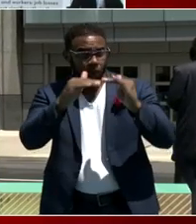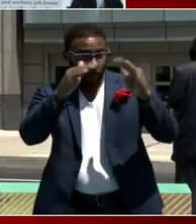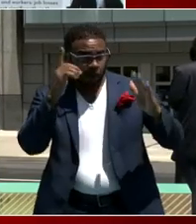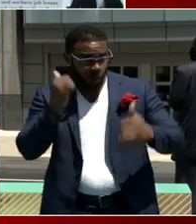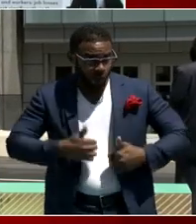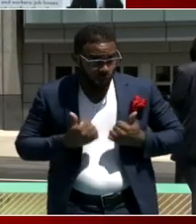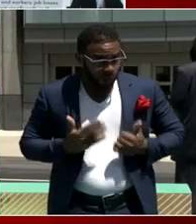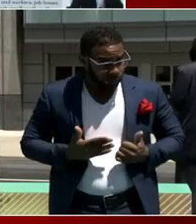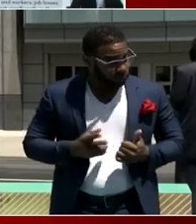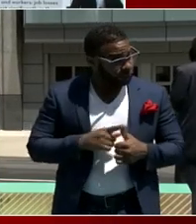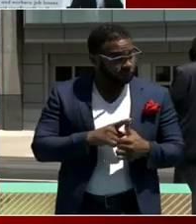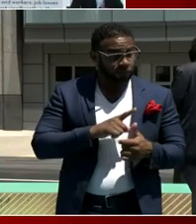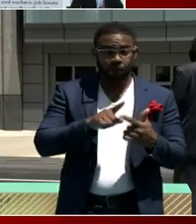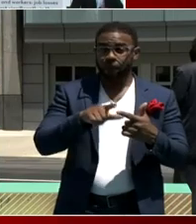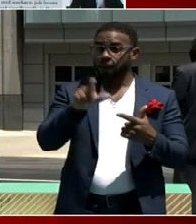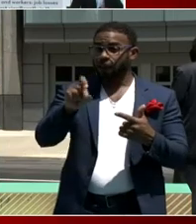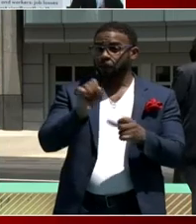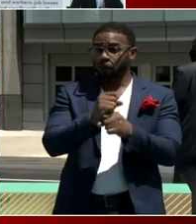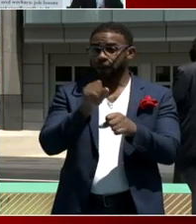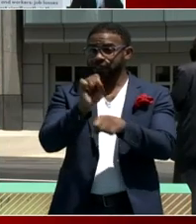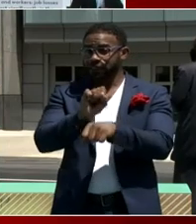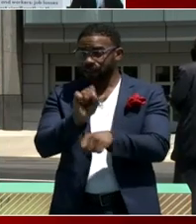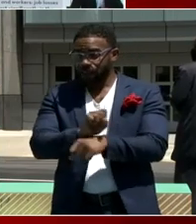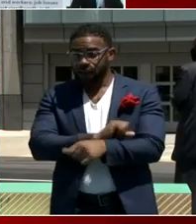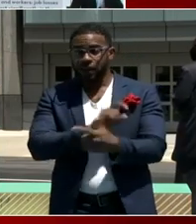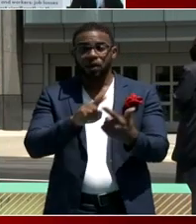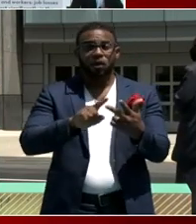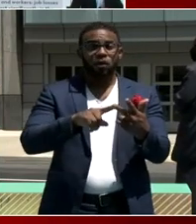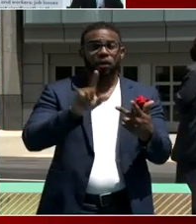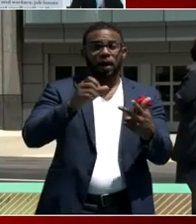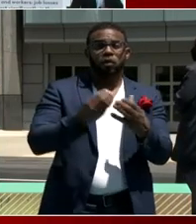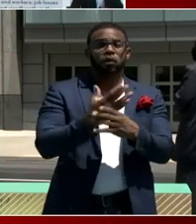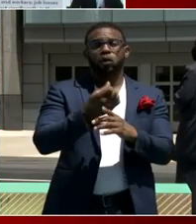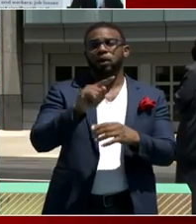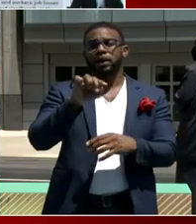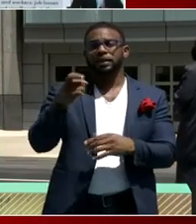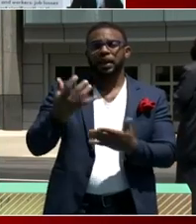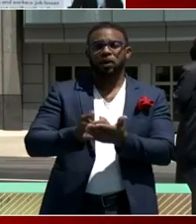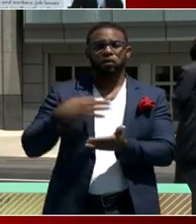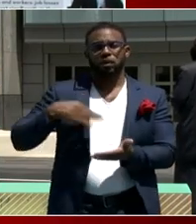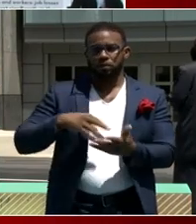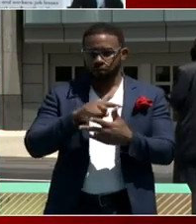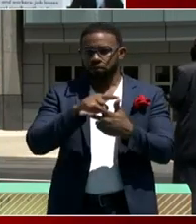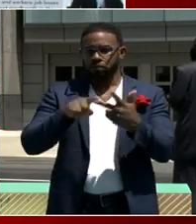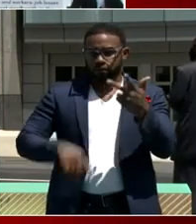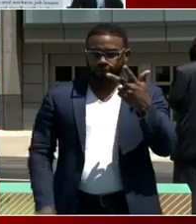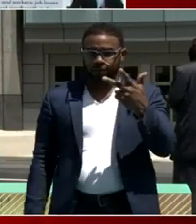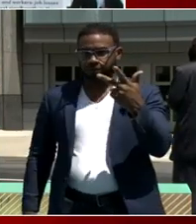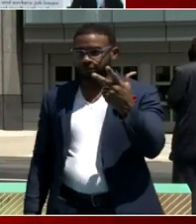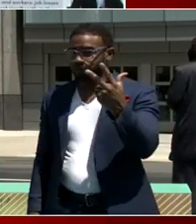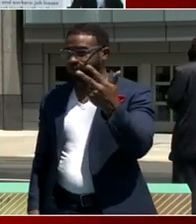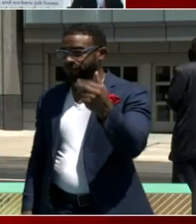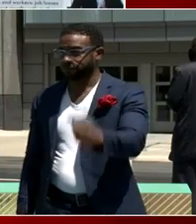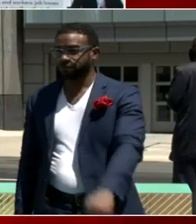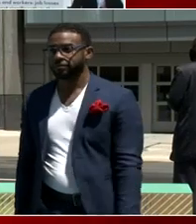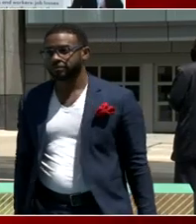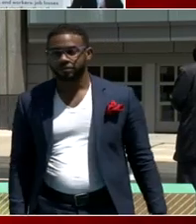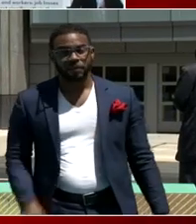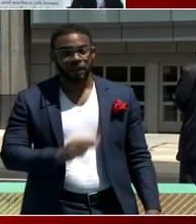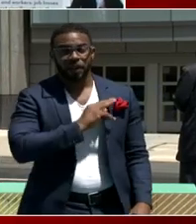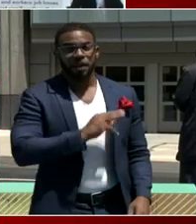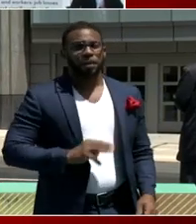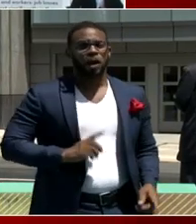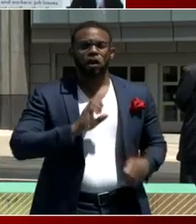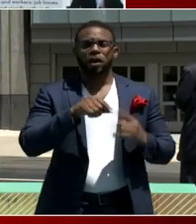for our residents. We have to create jobs, and we have to grow our tax revenue. You can clap for that. So Mayor